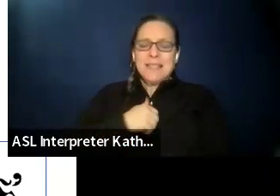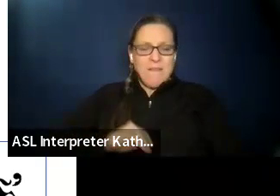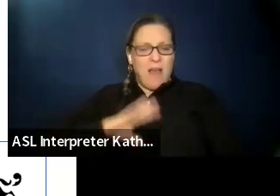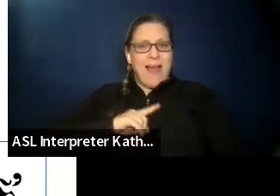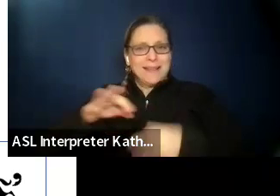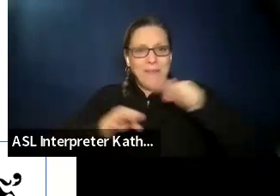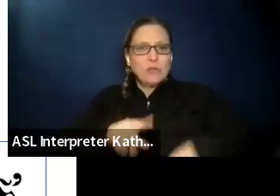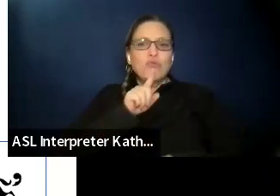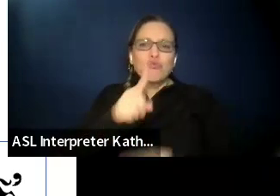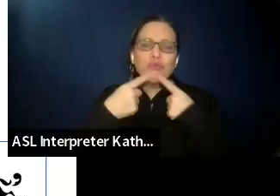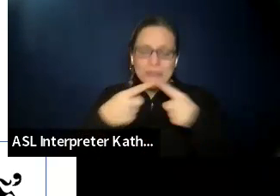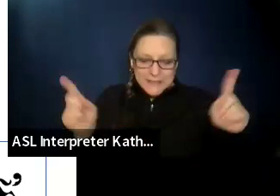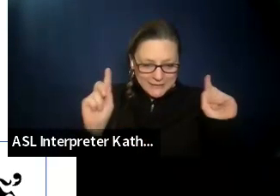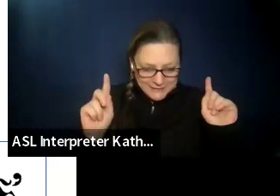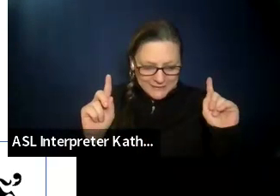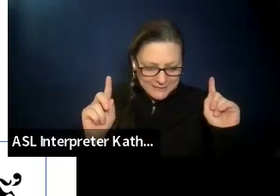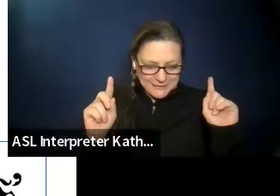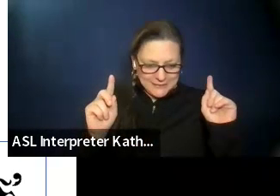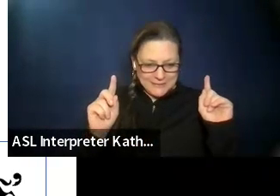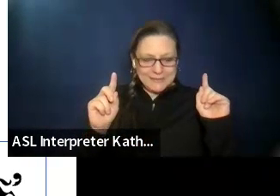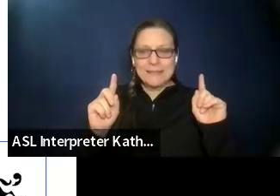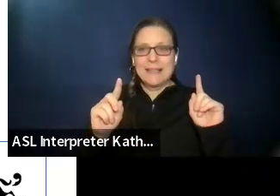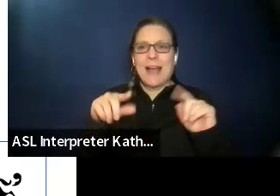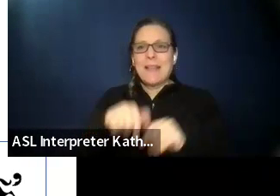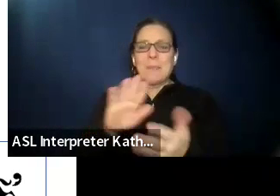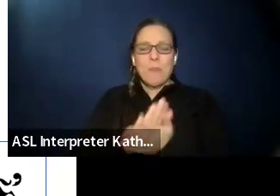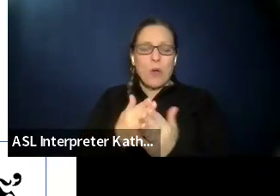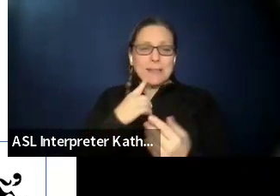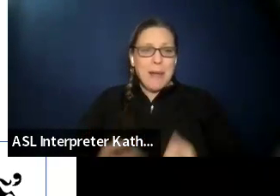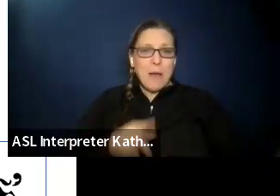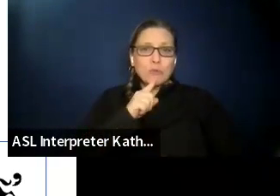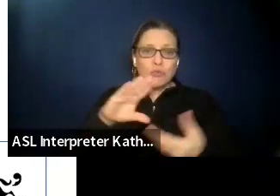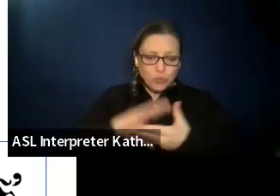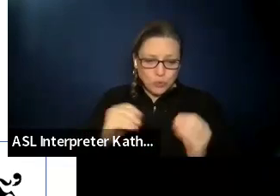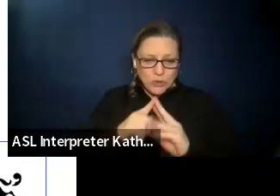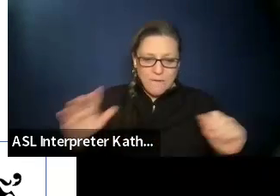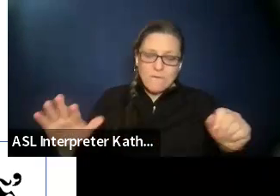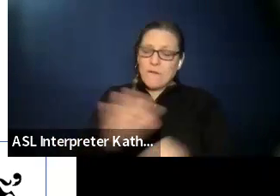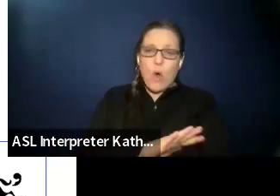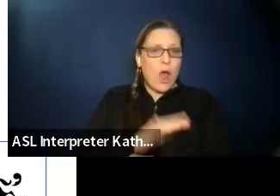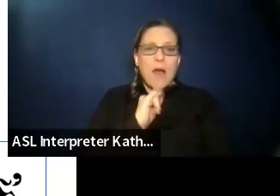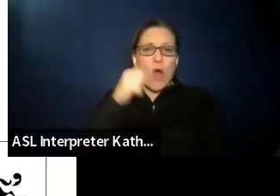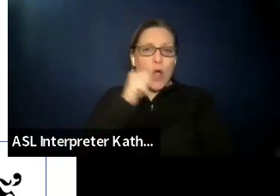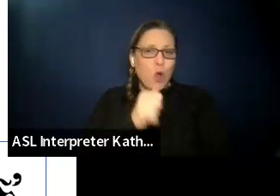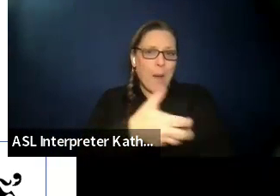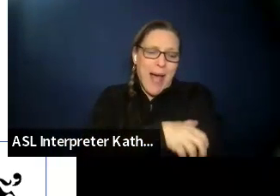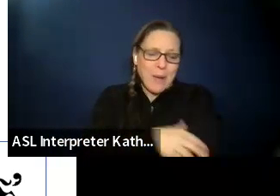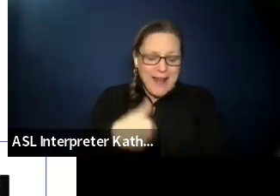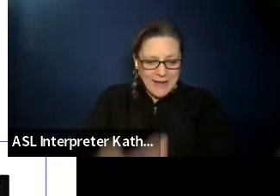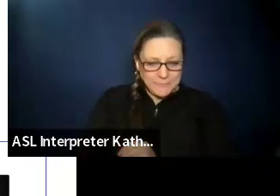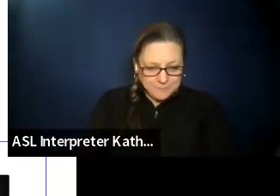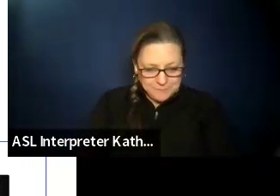defines true success. This energetic graphic novel is inspired by a true story and is full of girl power. Next